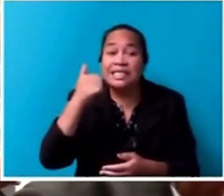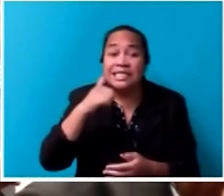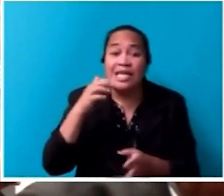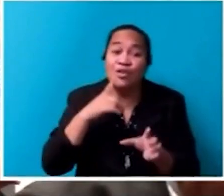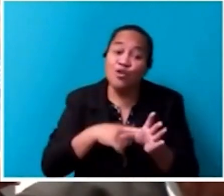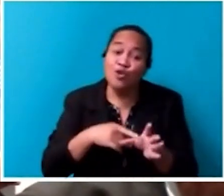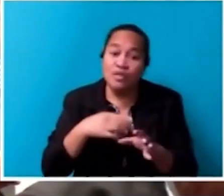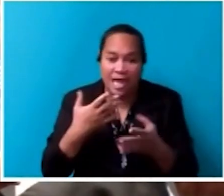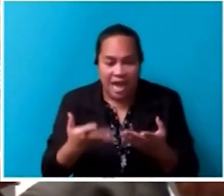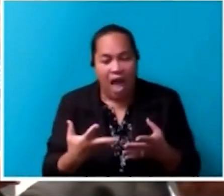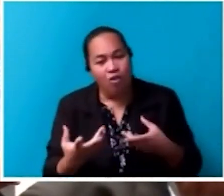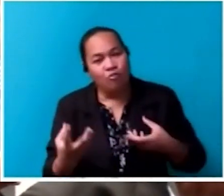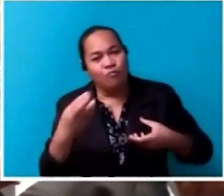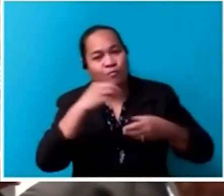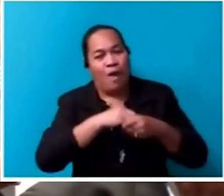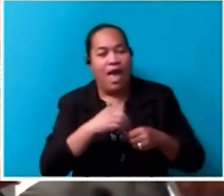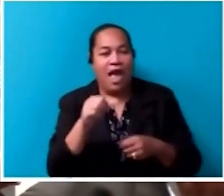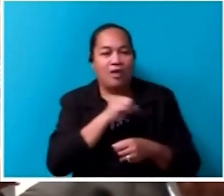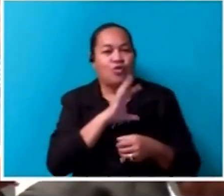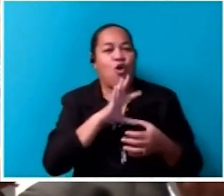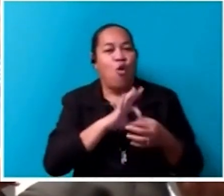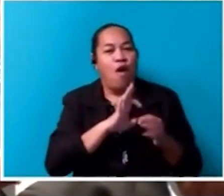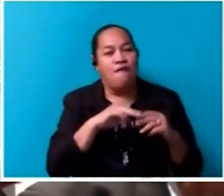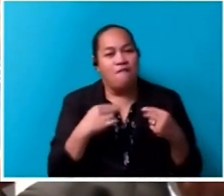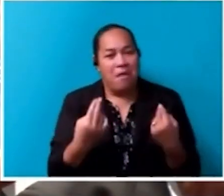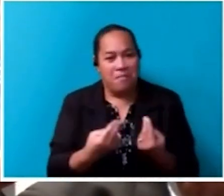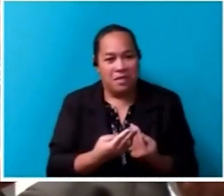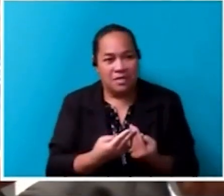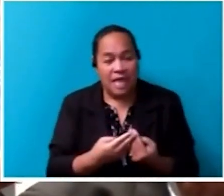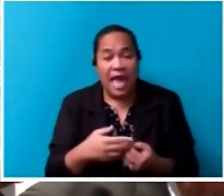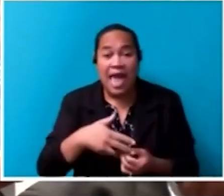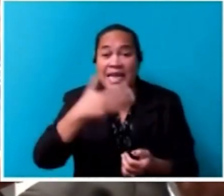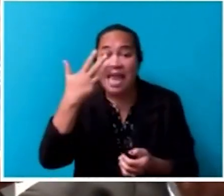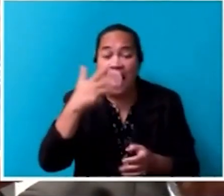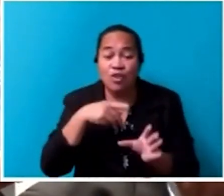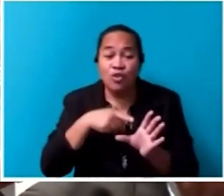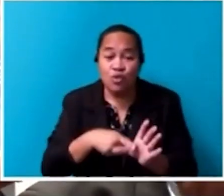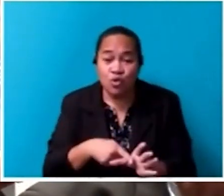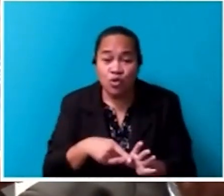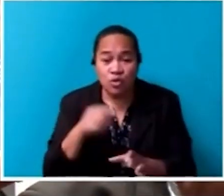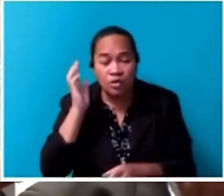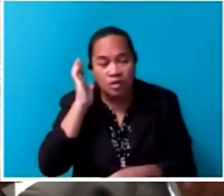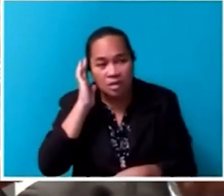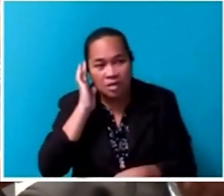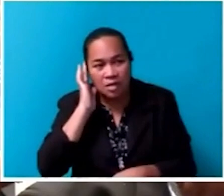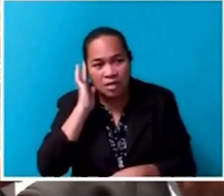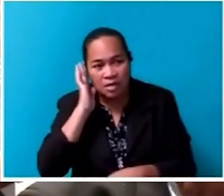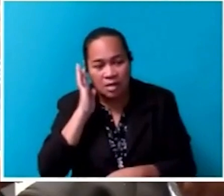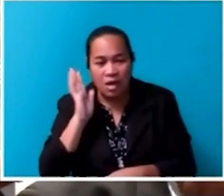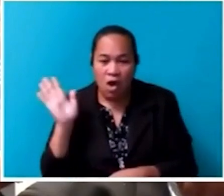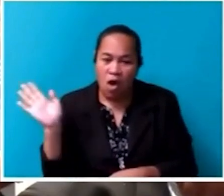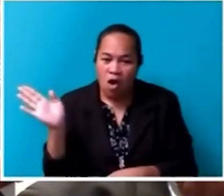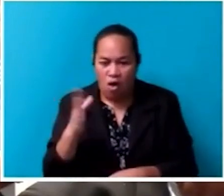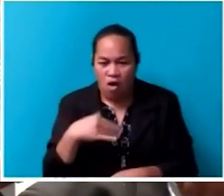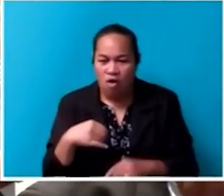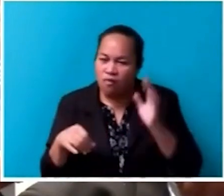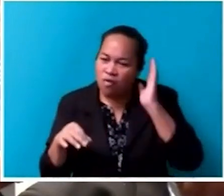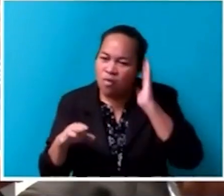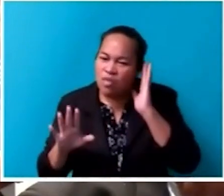back to their families. 9 youths are coming from their